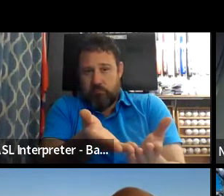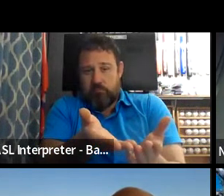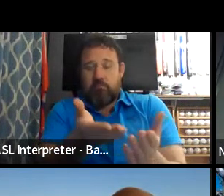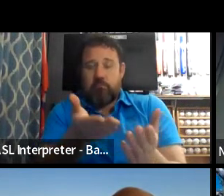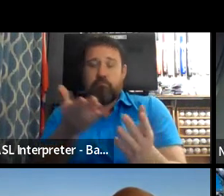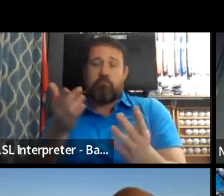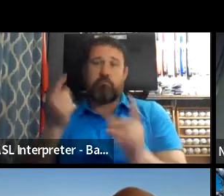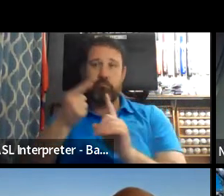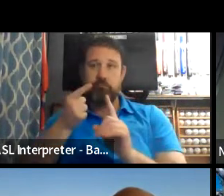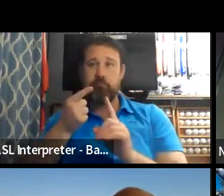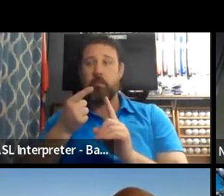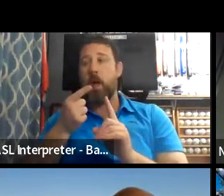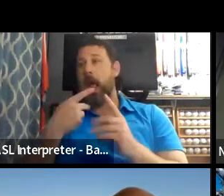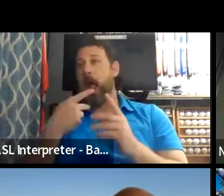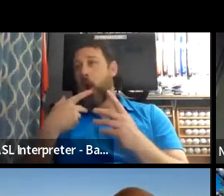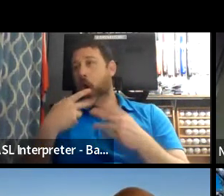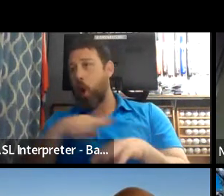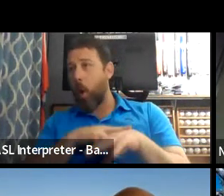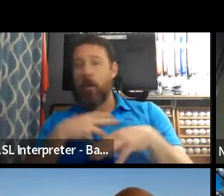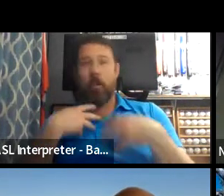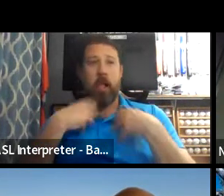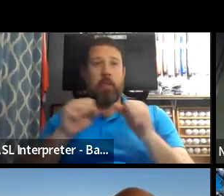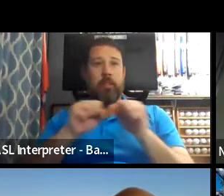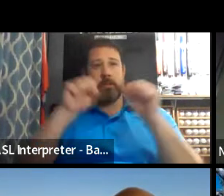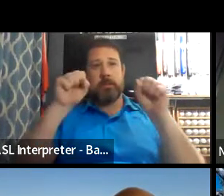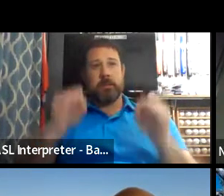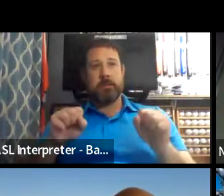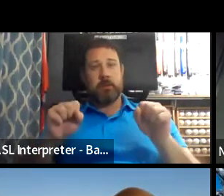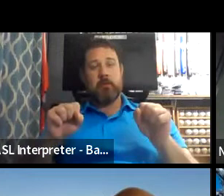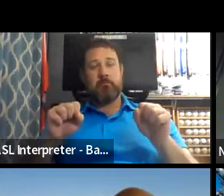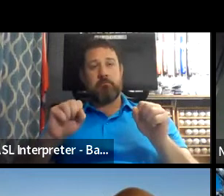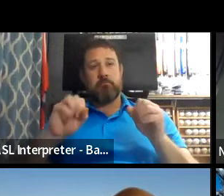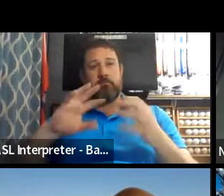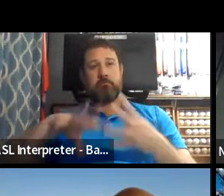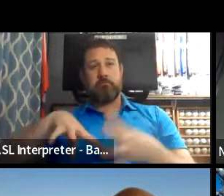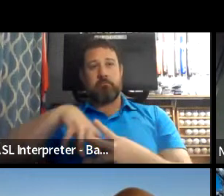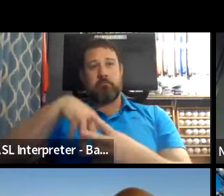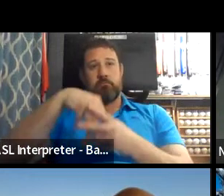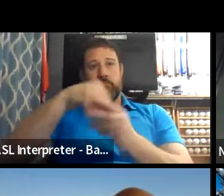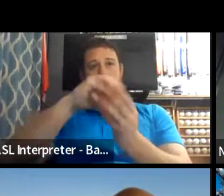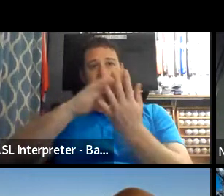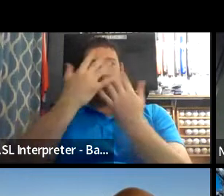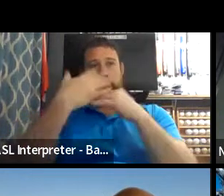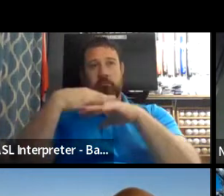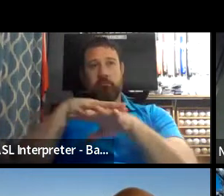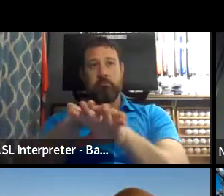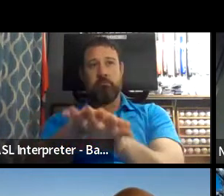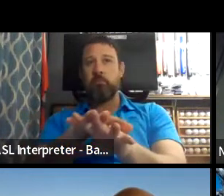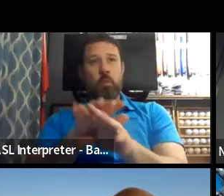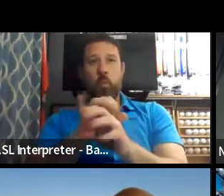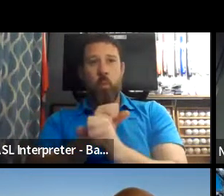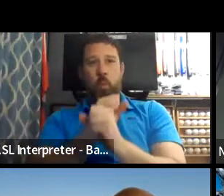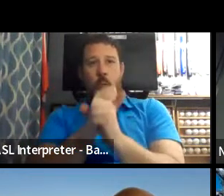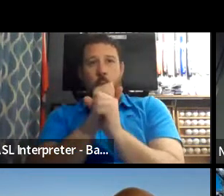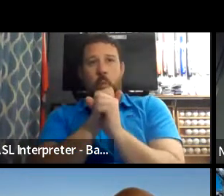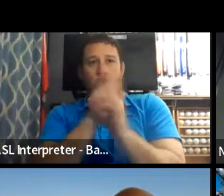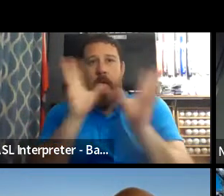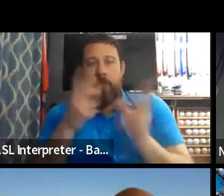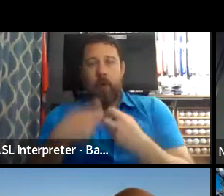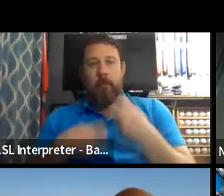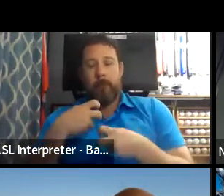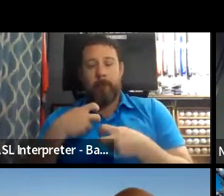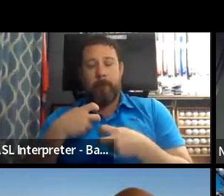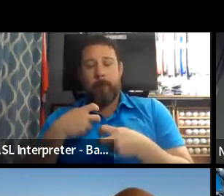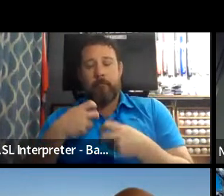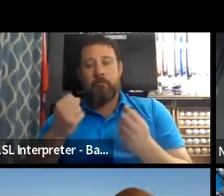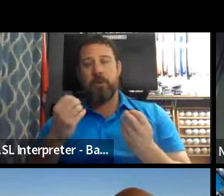our normal health system just being able to just absorb all of this without a hiccup. And so